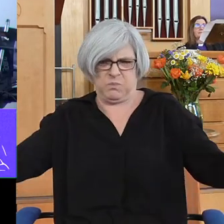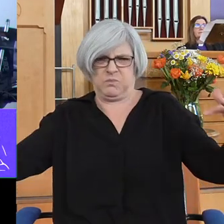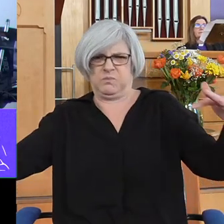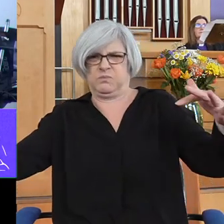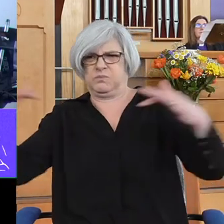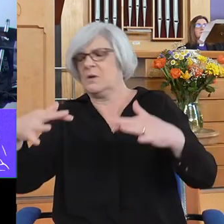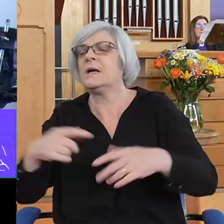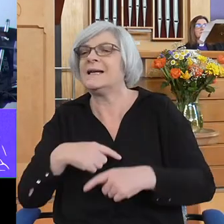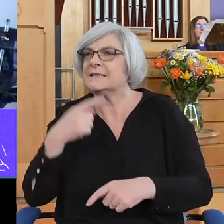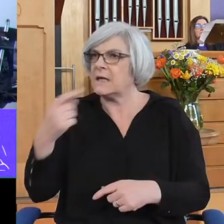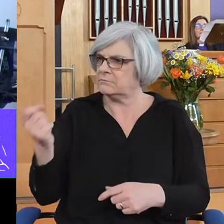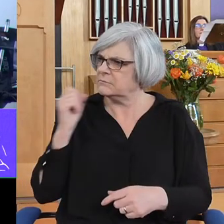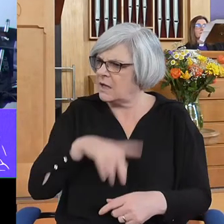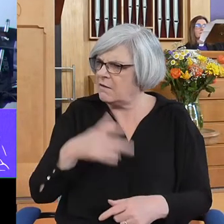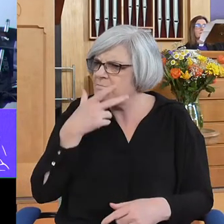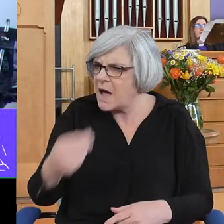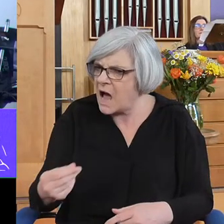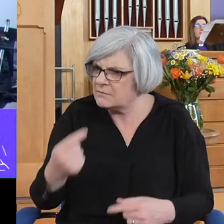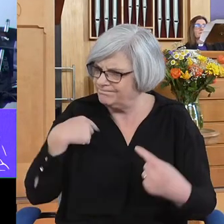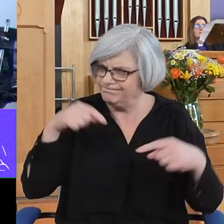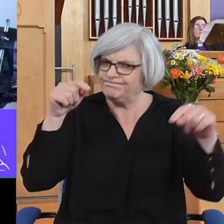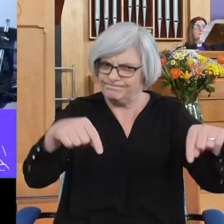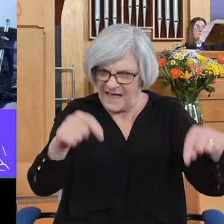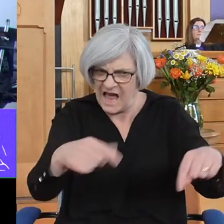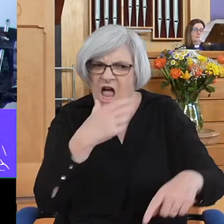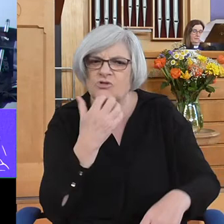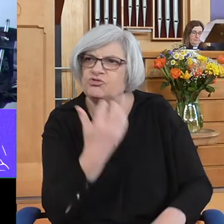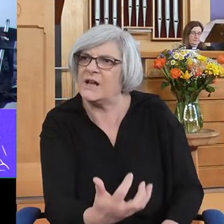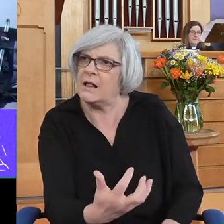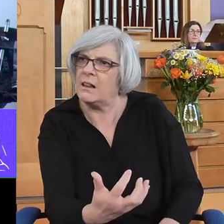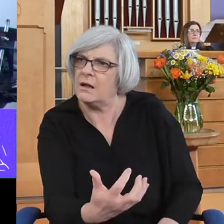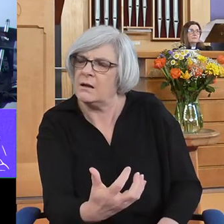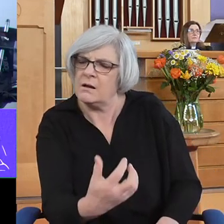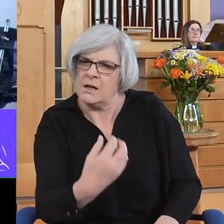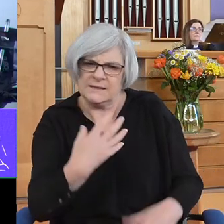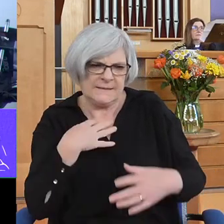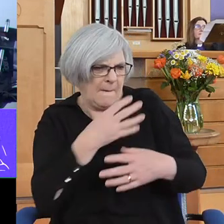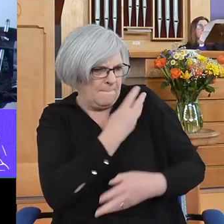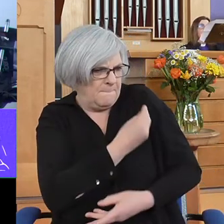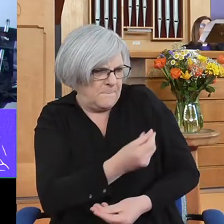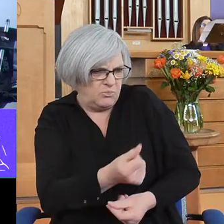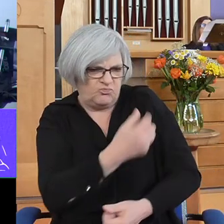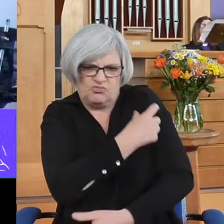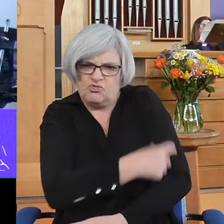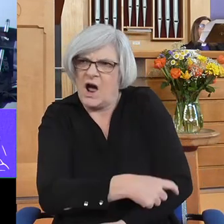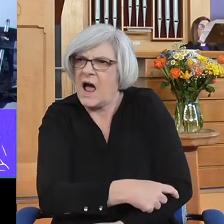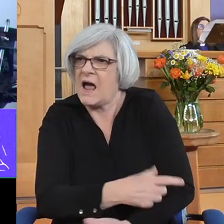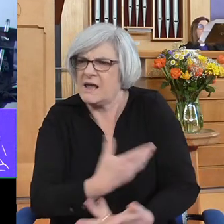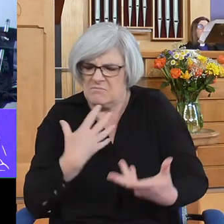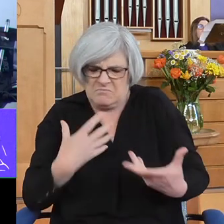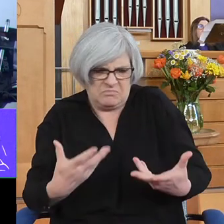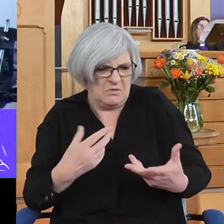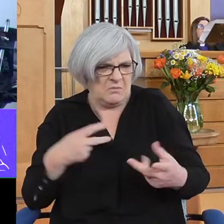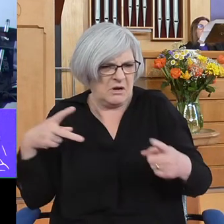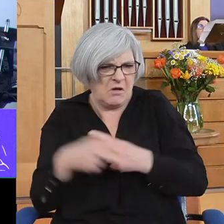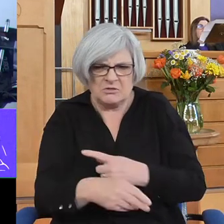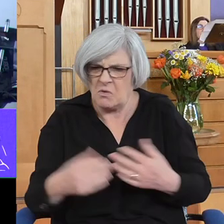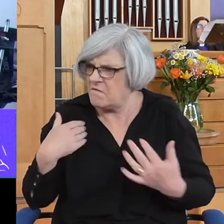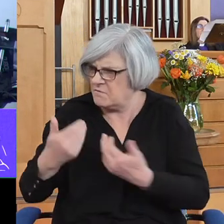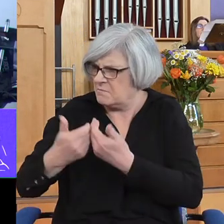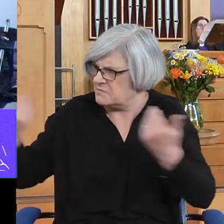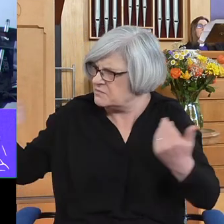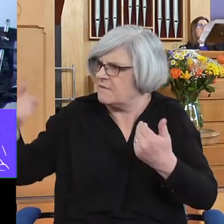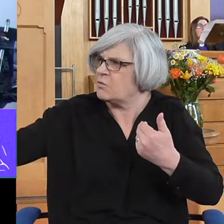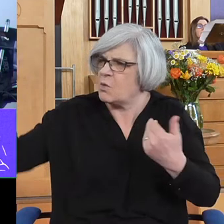of man, these bones are the people of Israel. They say, Our bones are dried up and our hope is gone. We are cut off.